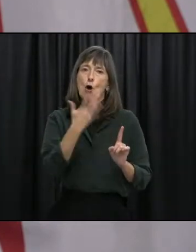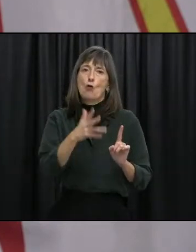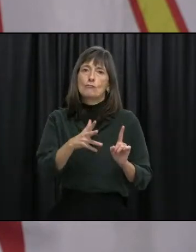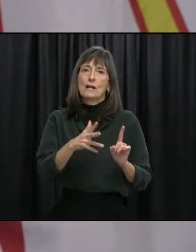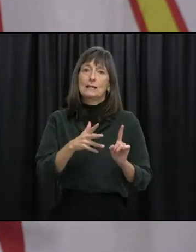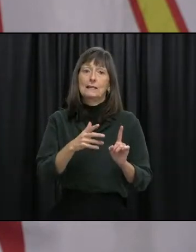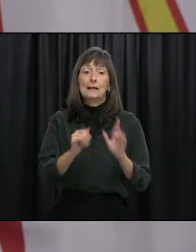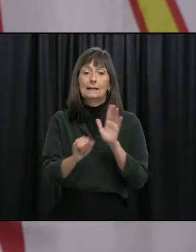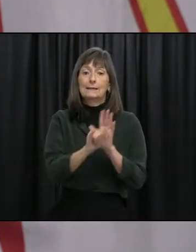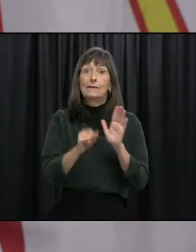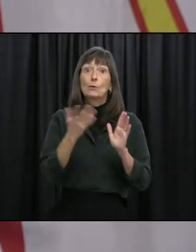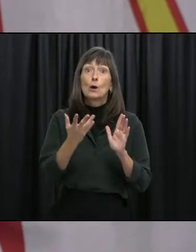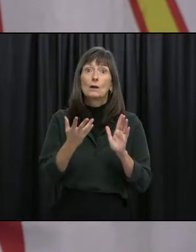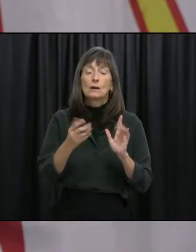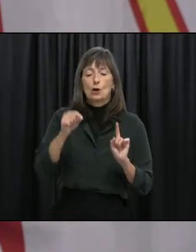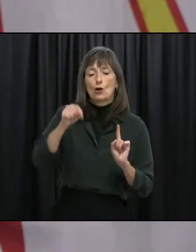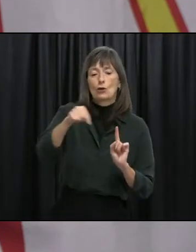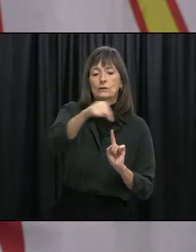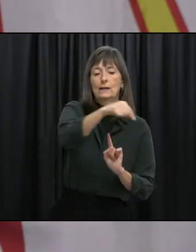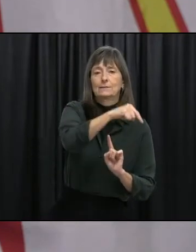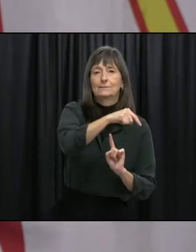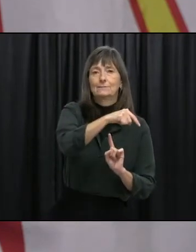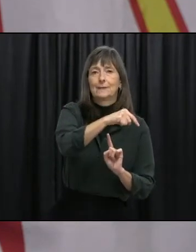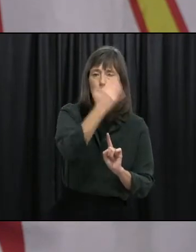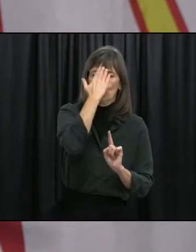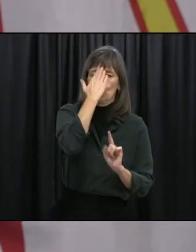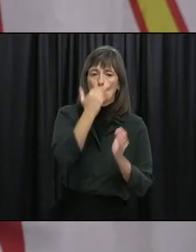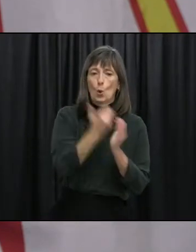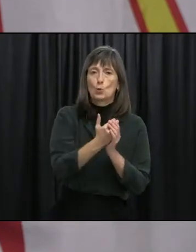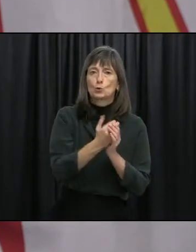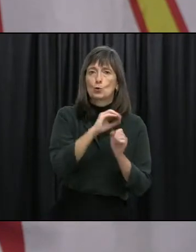may very well have been later than the 8 days. So